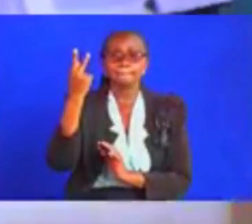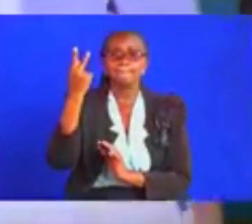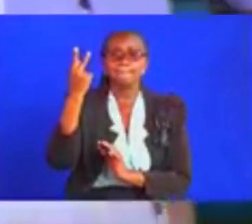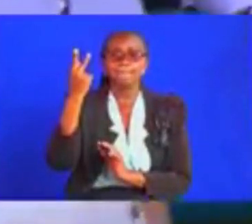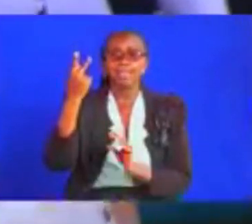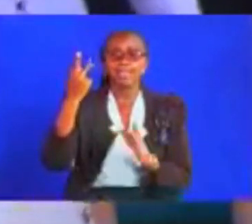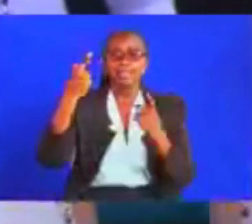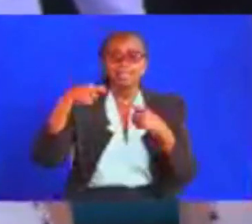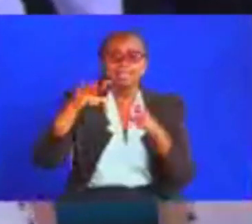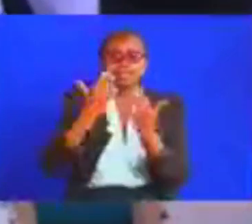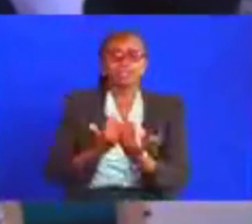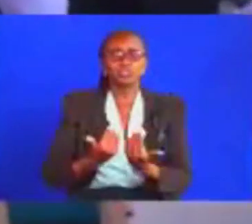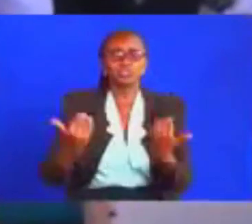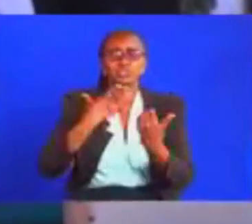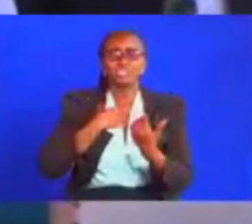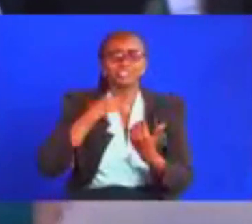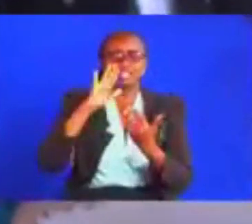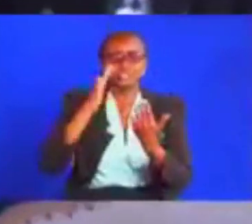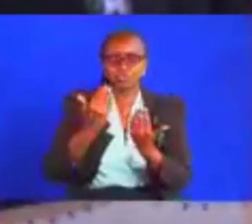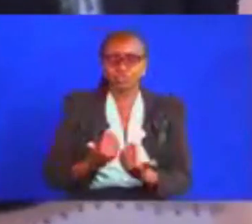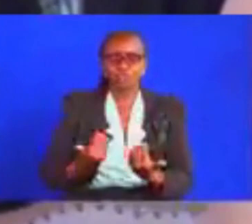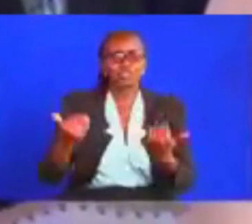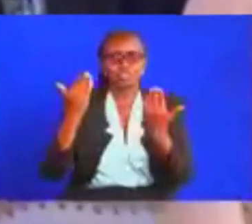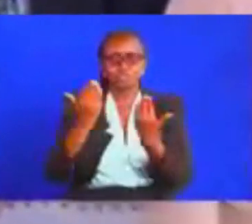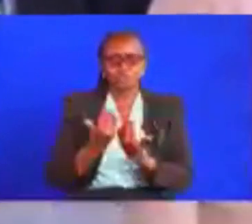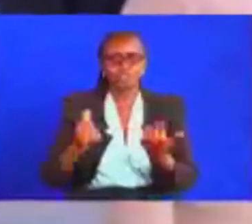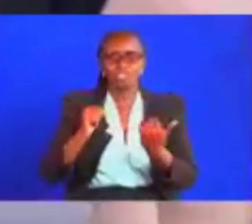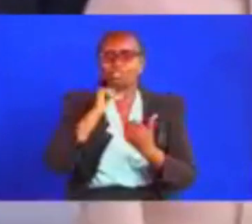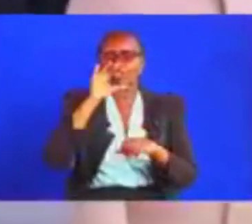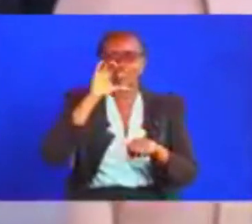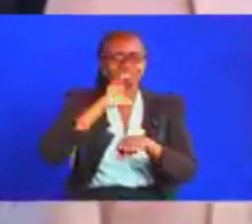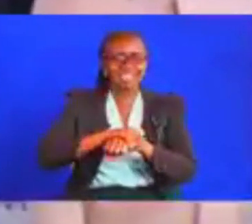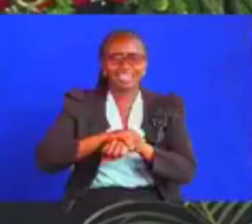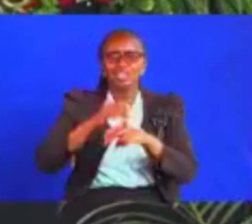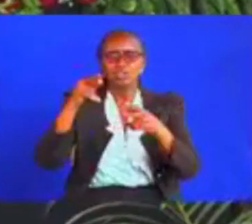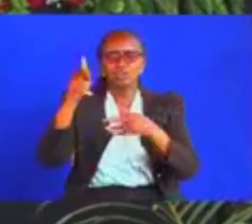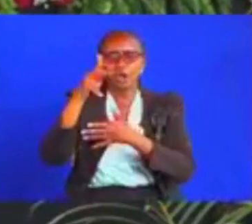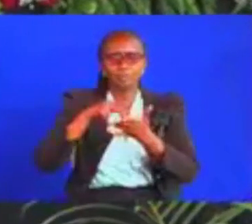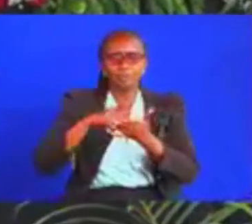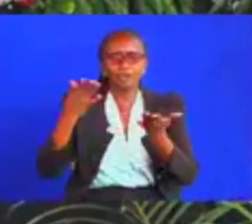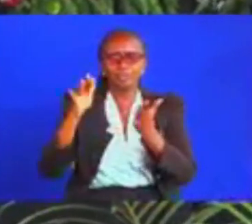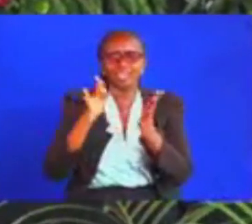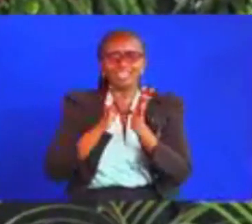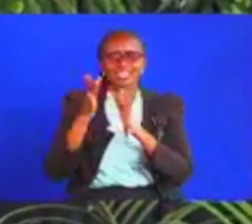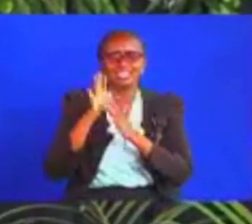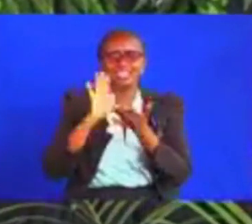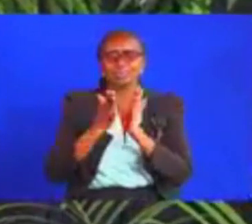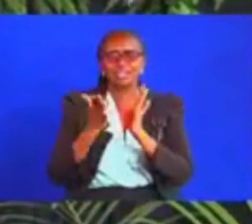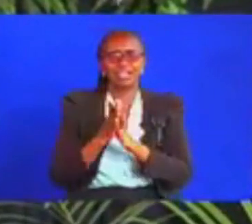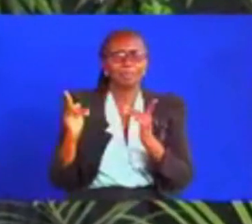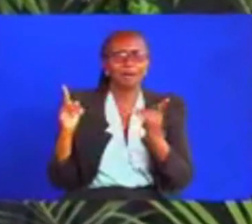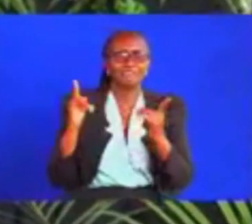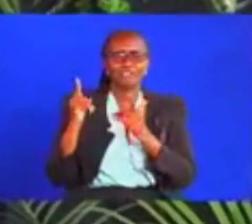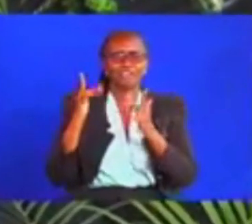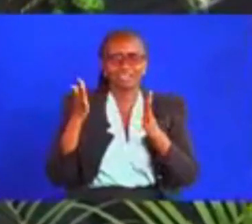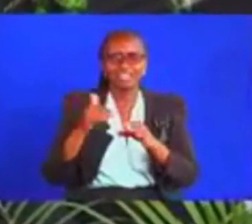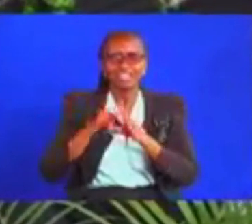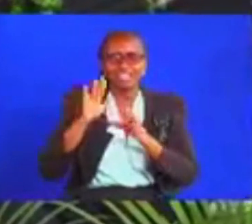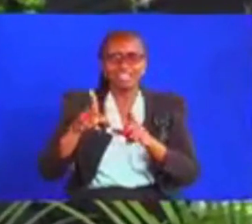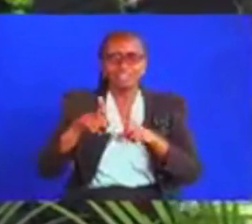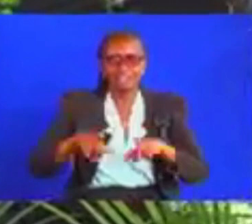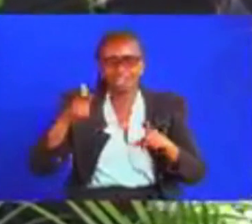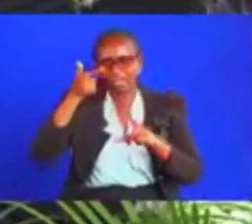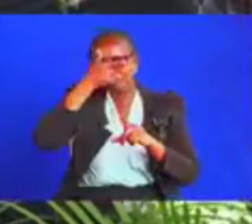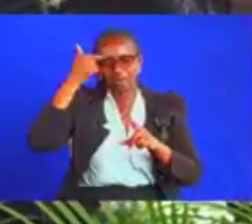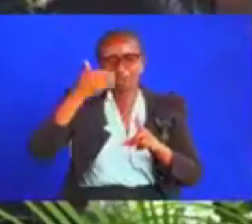let your children and your children's children not get to a point where Jesus becomes a foreigner in your land, because there is an advocacy